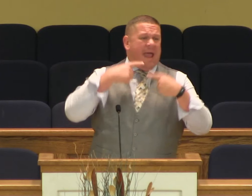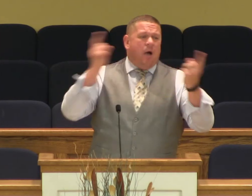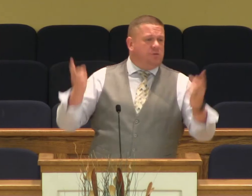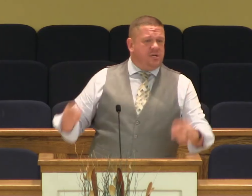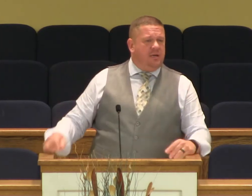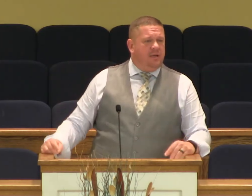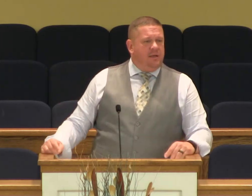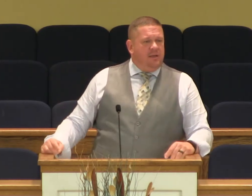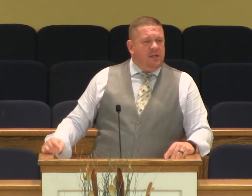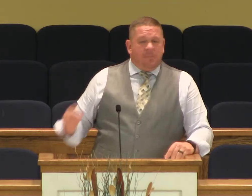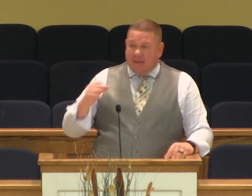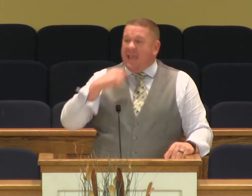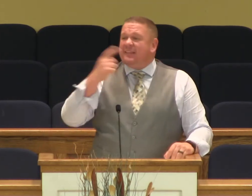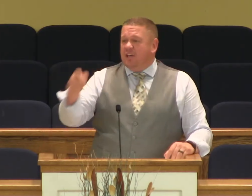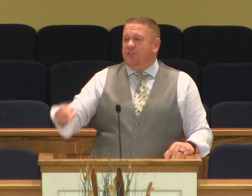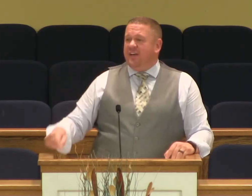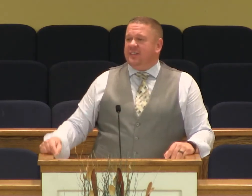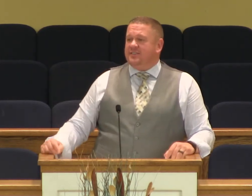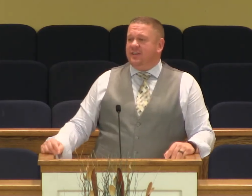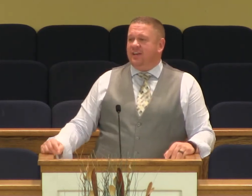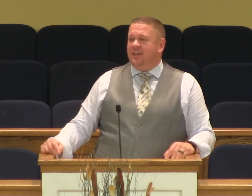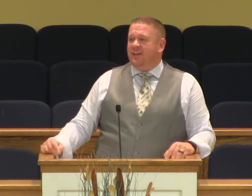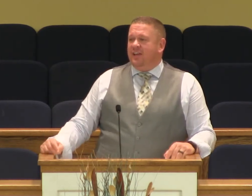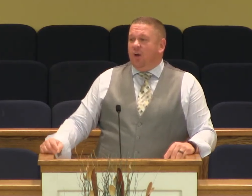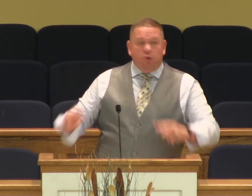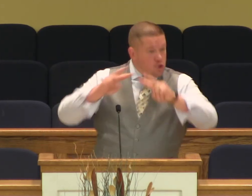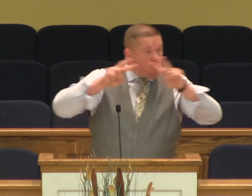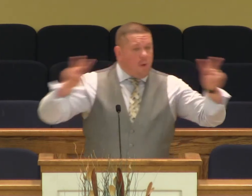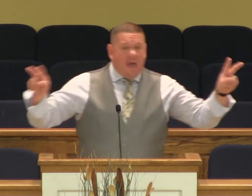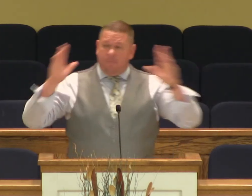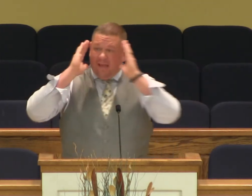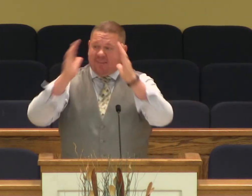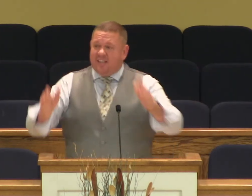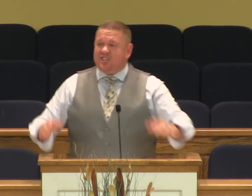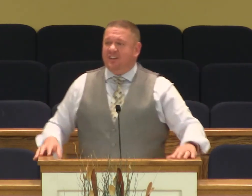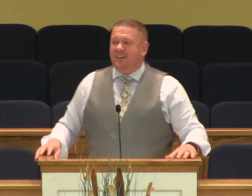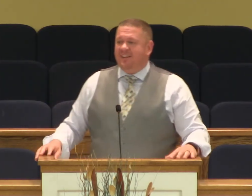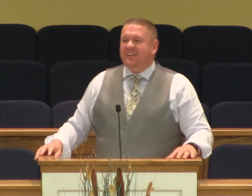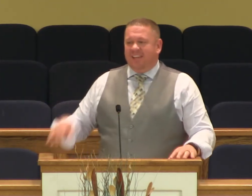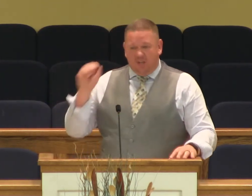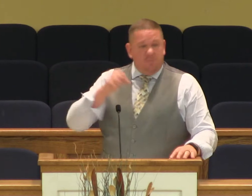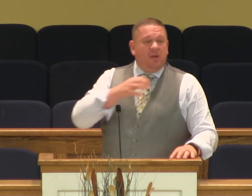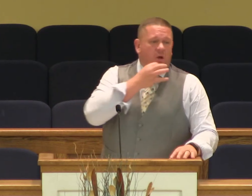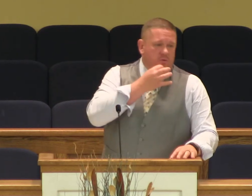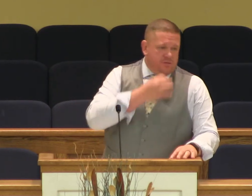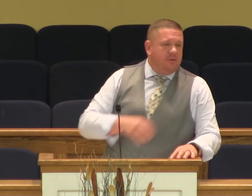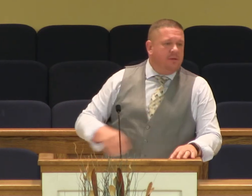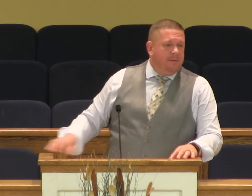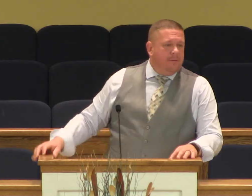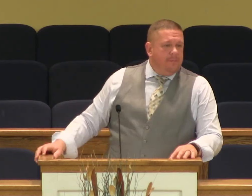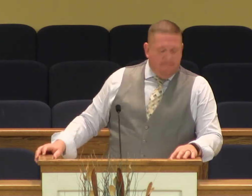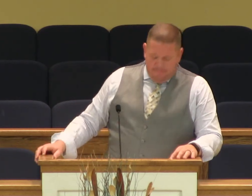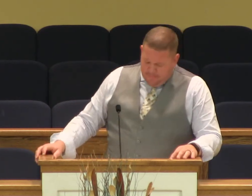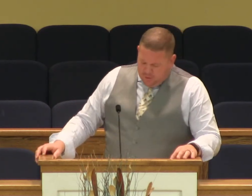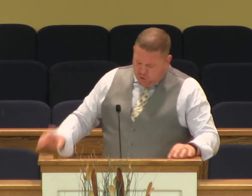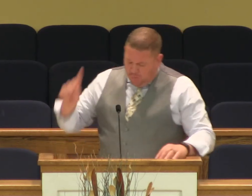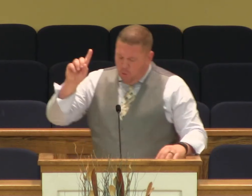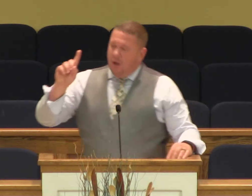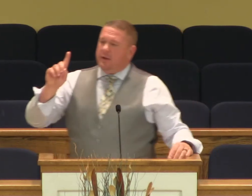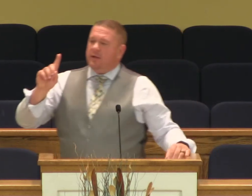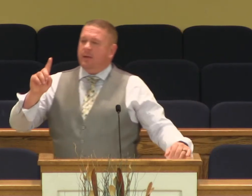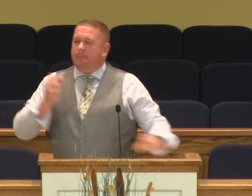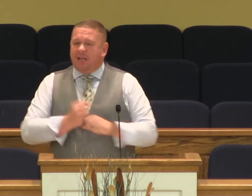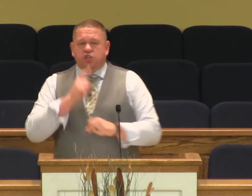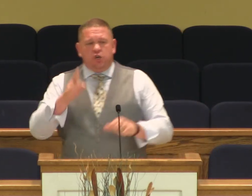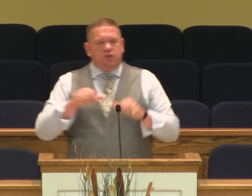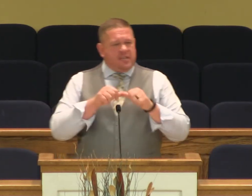you can announce. But I can tell you this, when you look around and pay attention, it could be close. So number